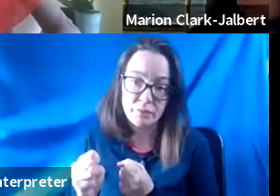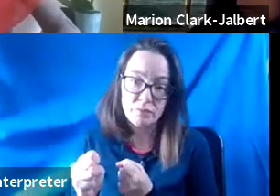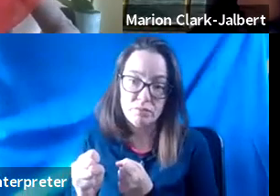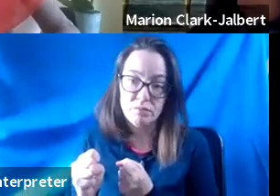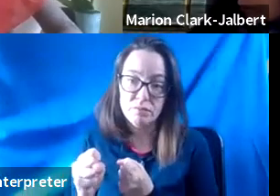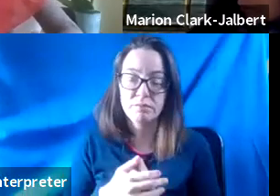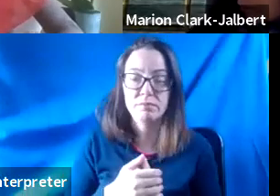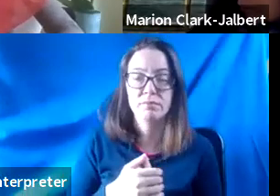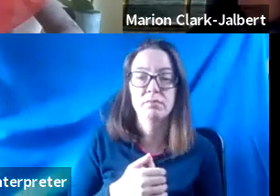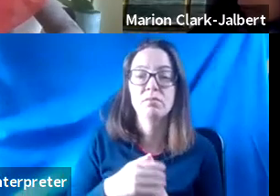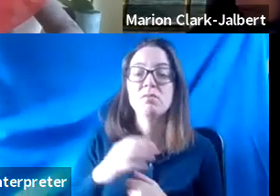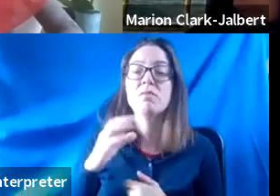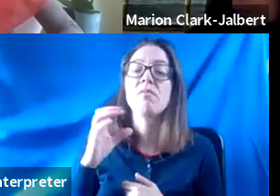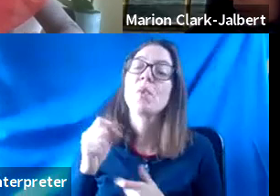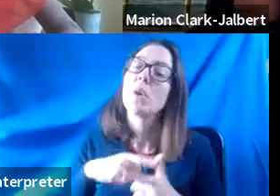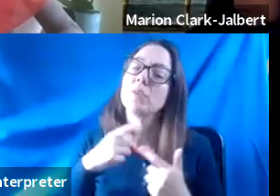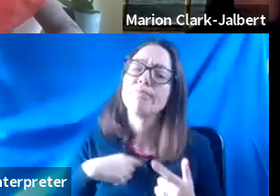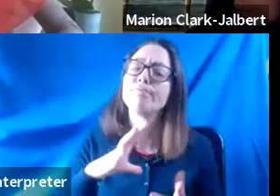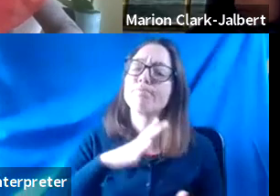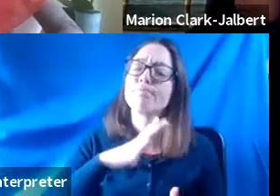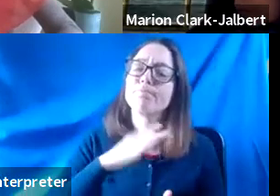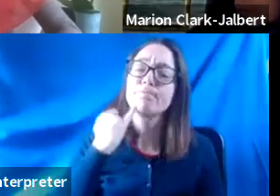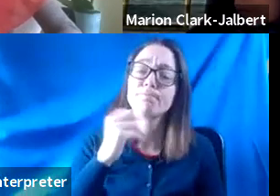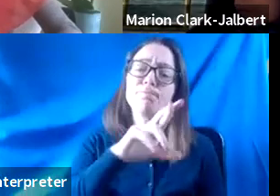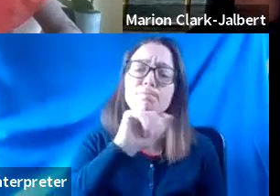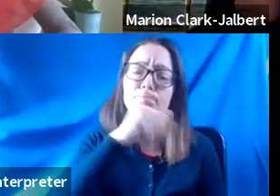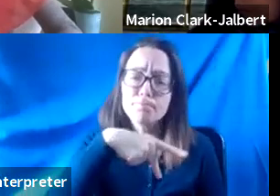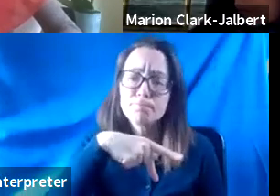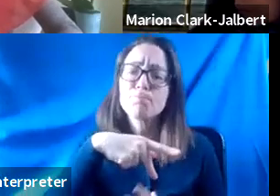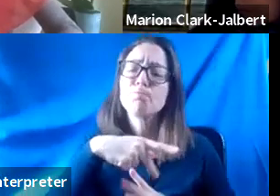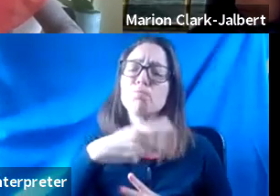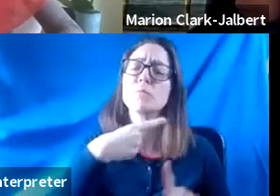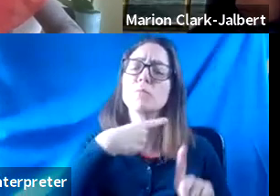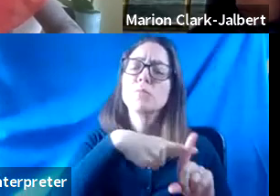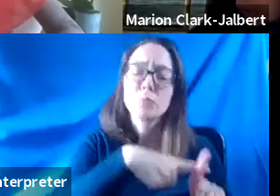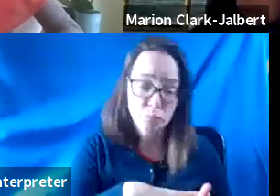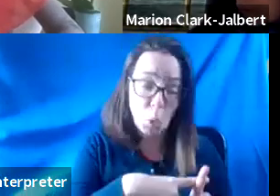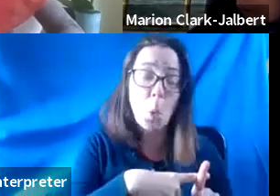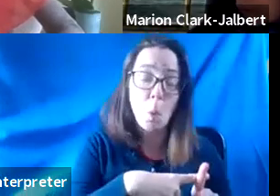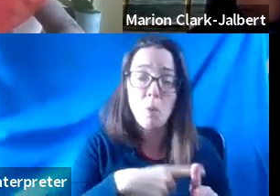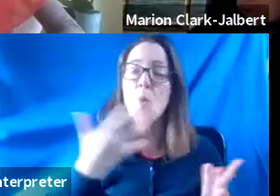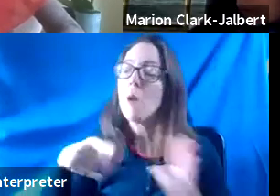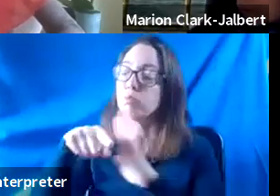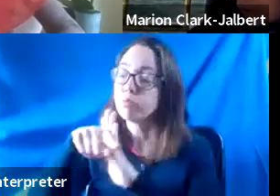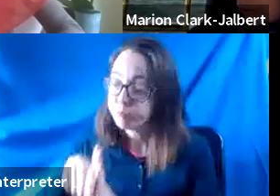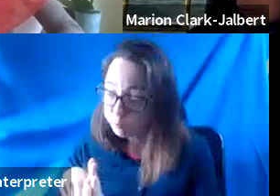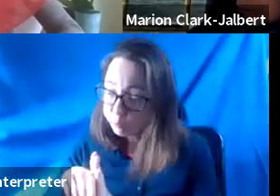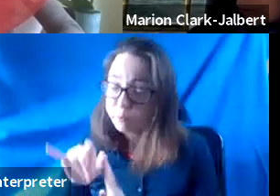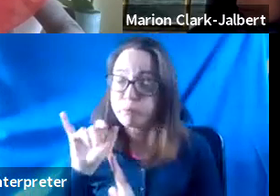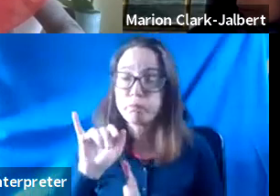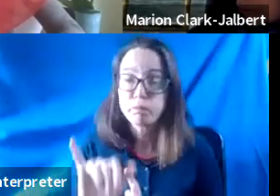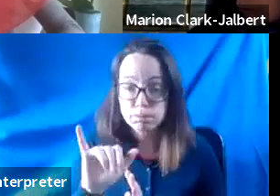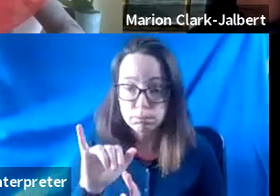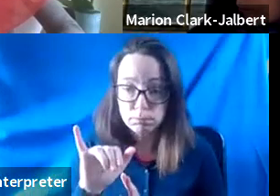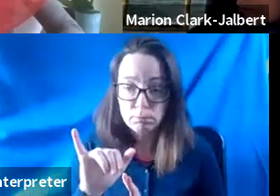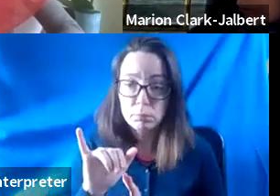the rap band? Right? Well, what are the cons of us going with the rap band? Okay, let's take it through with each thing. Okay, well then, given all of these pros and